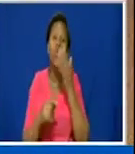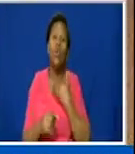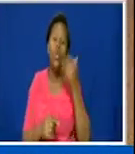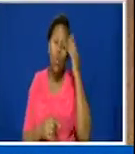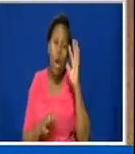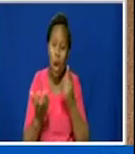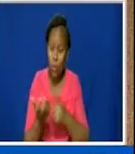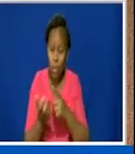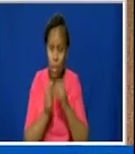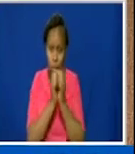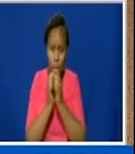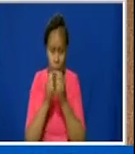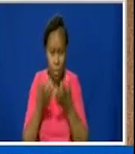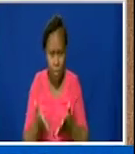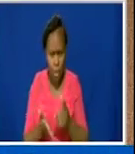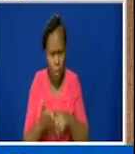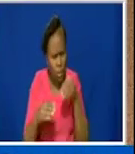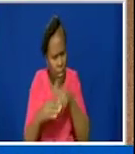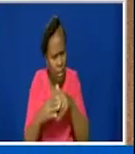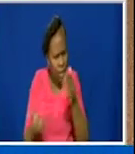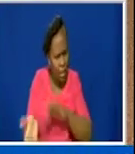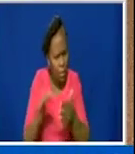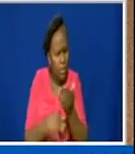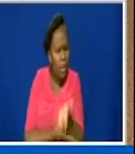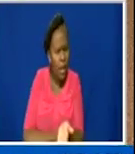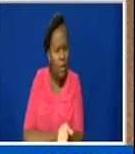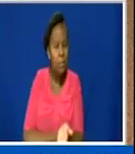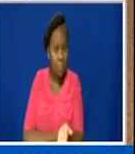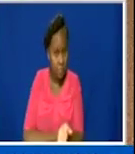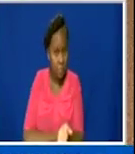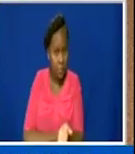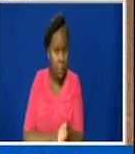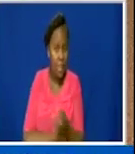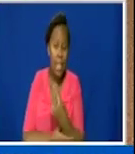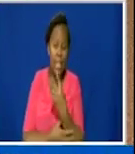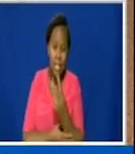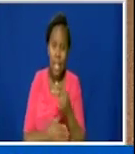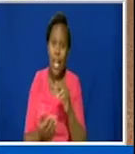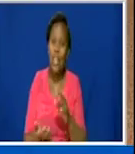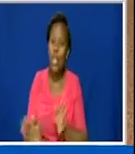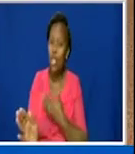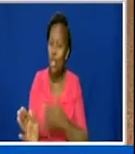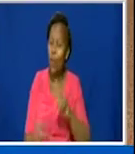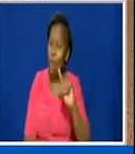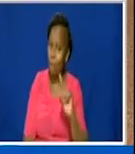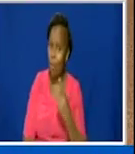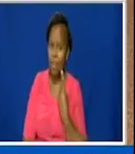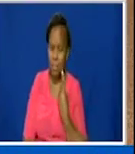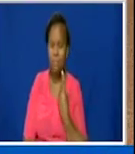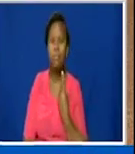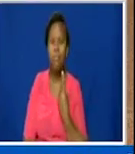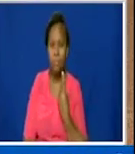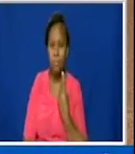you ready? Teacher, what's in the box? Oh, let us sing the box song first. Okay. Before I open it.